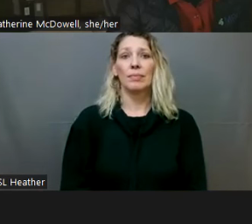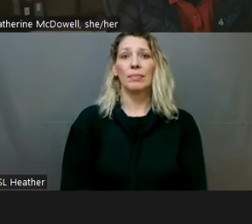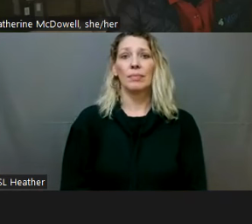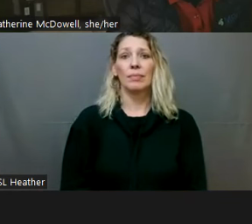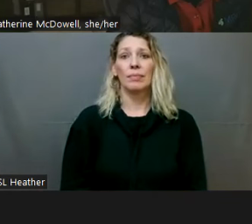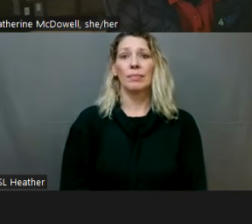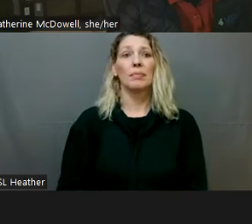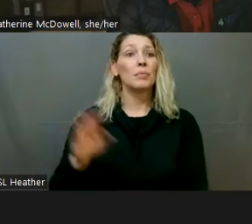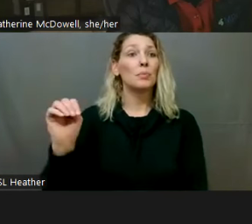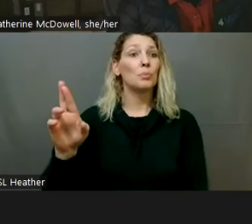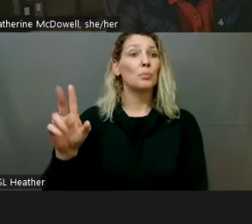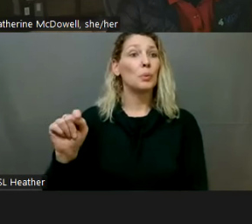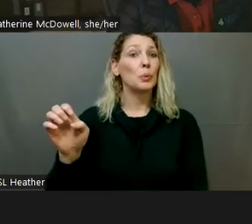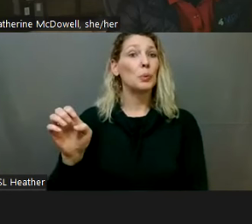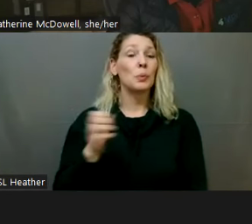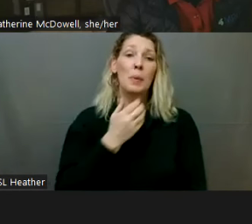You're on mute.